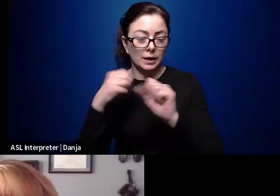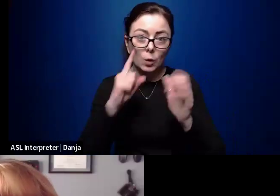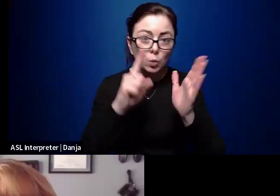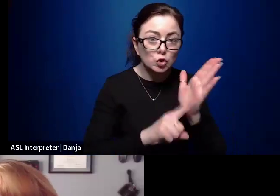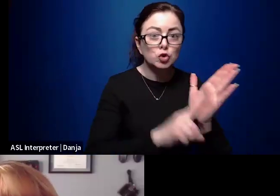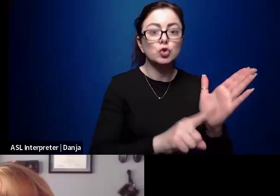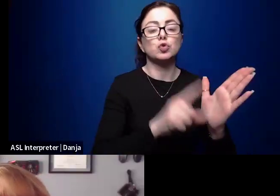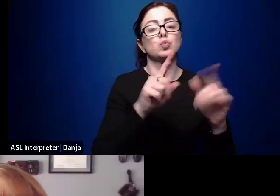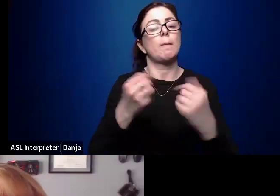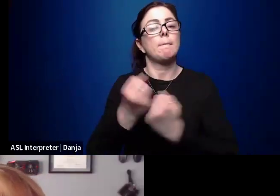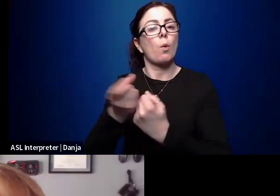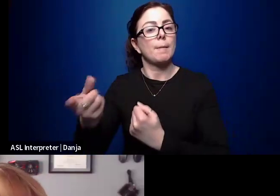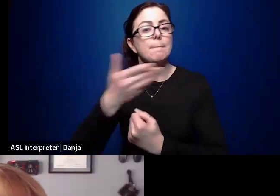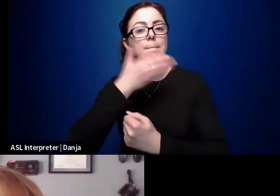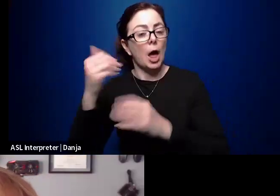whole.